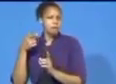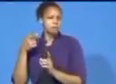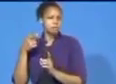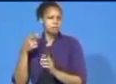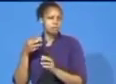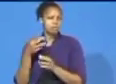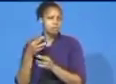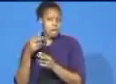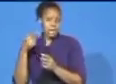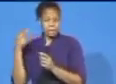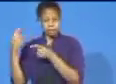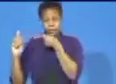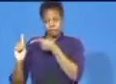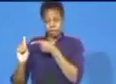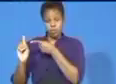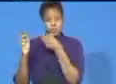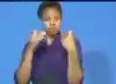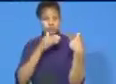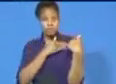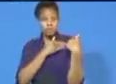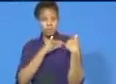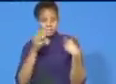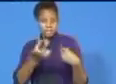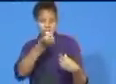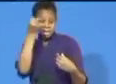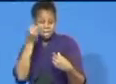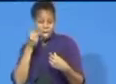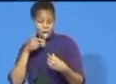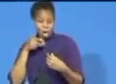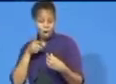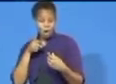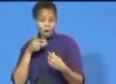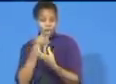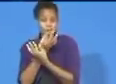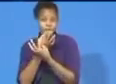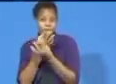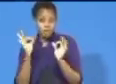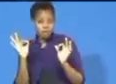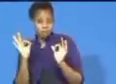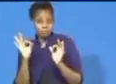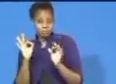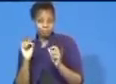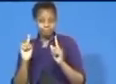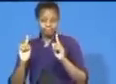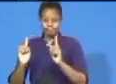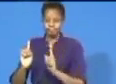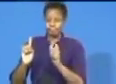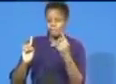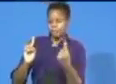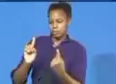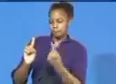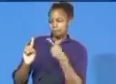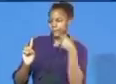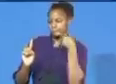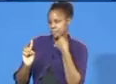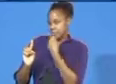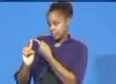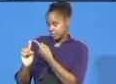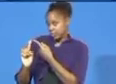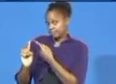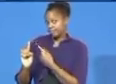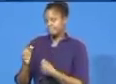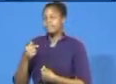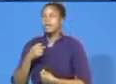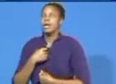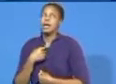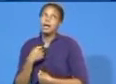away her freedom, she said to her mistress, I